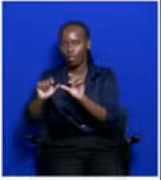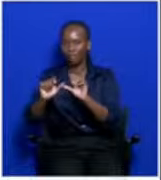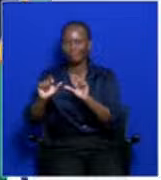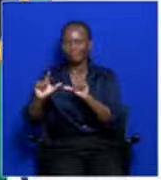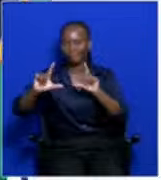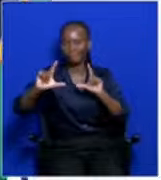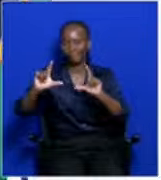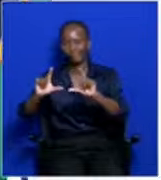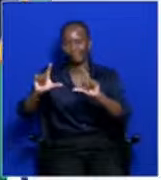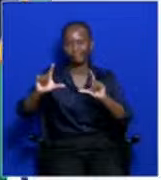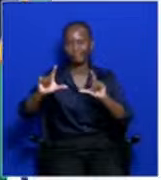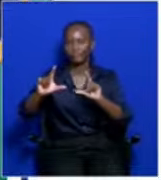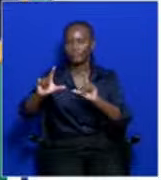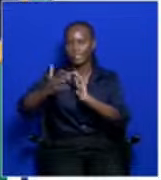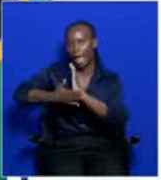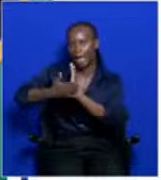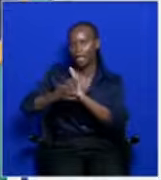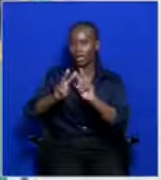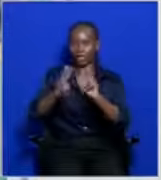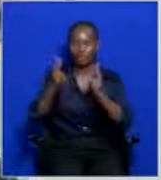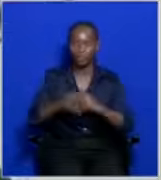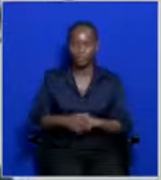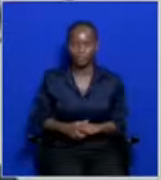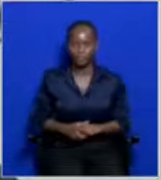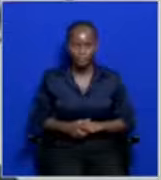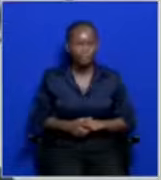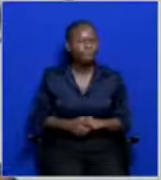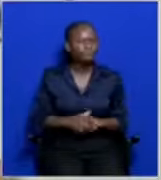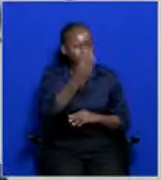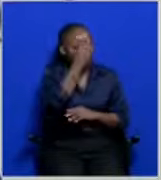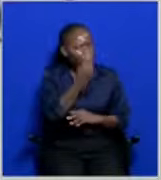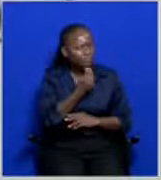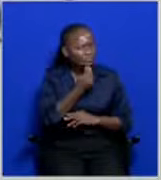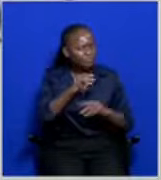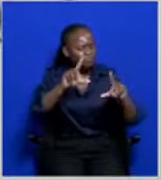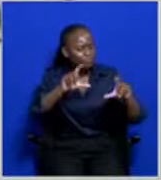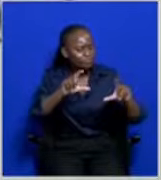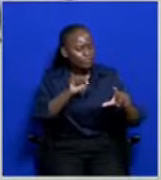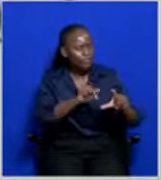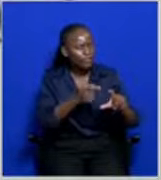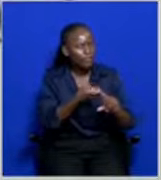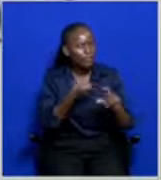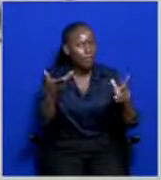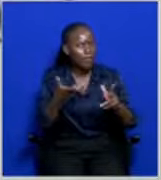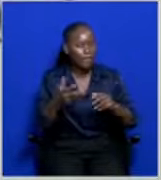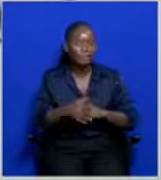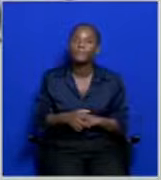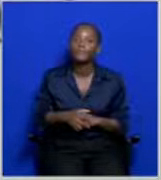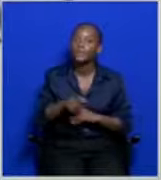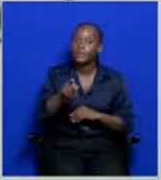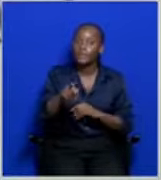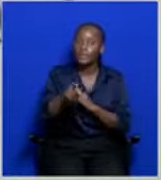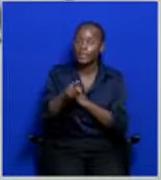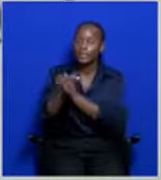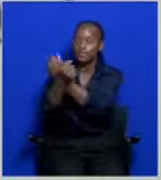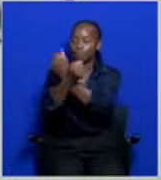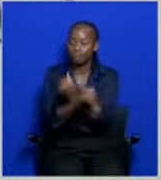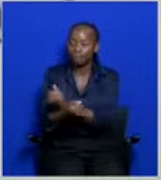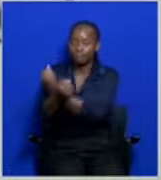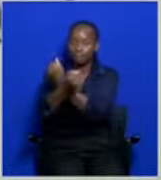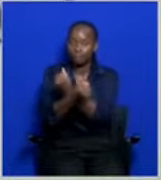These pictures were taken whilst the truck was at the pound of EMPD by